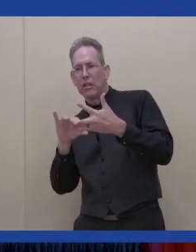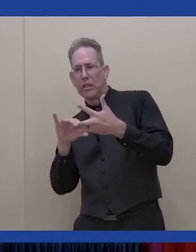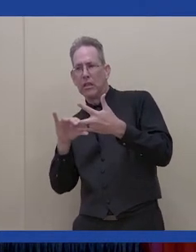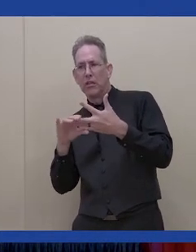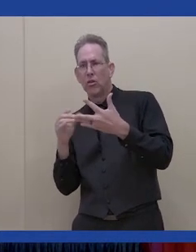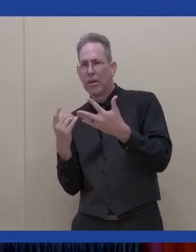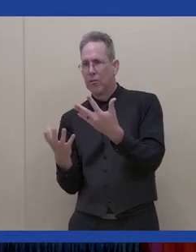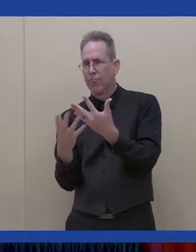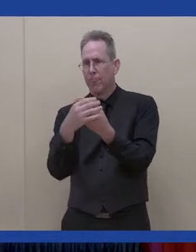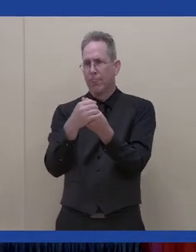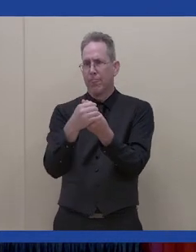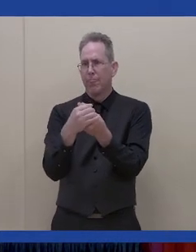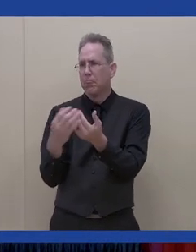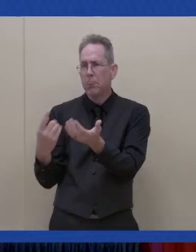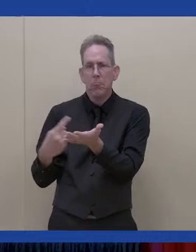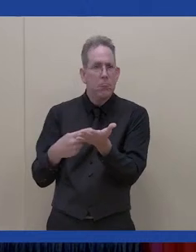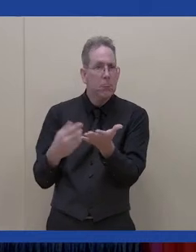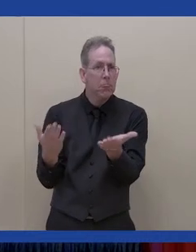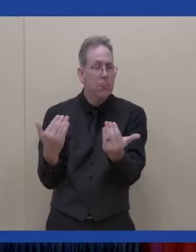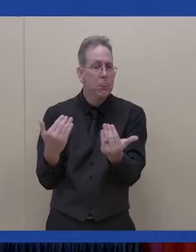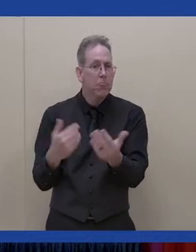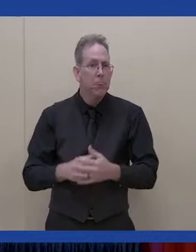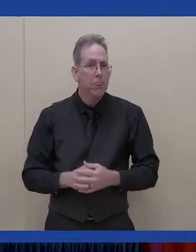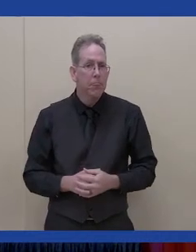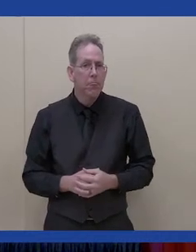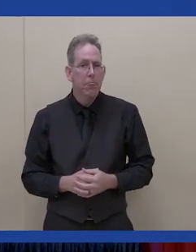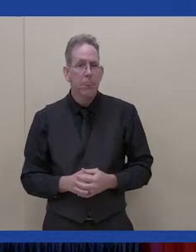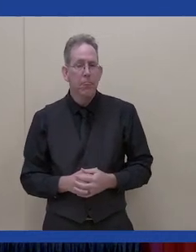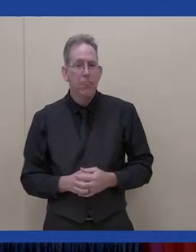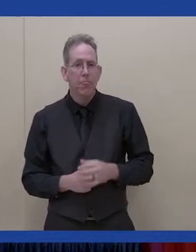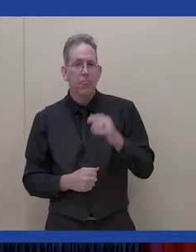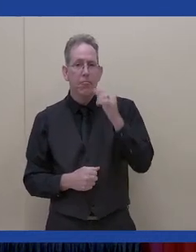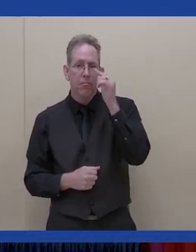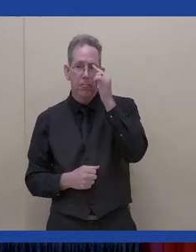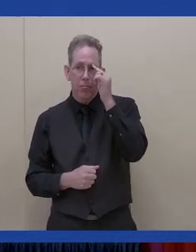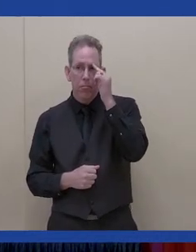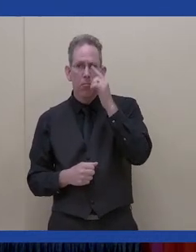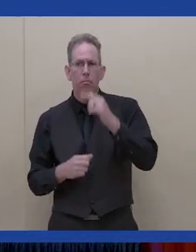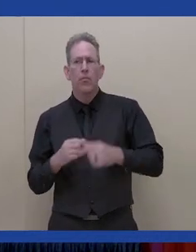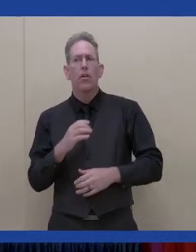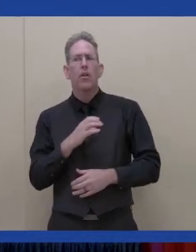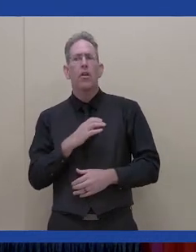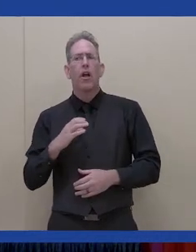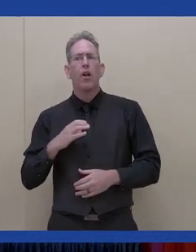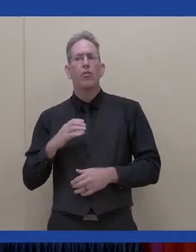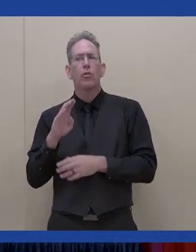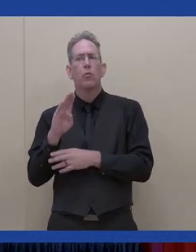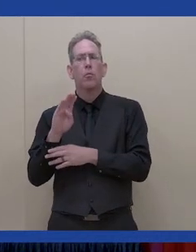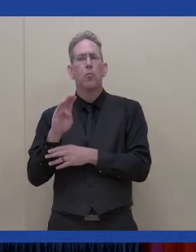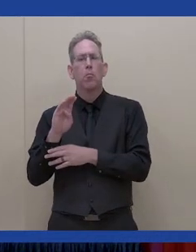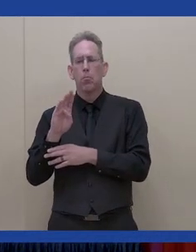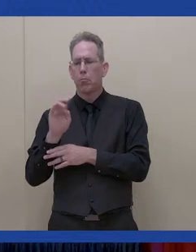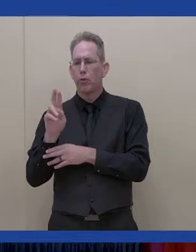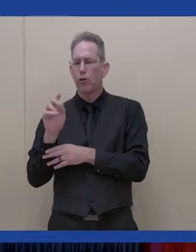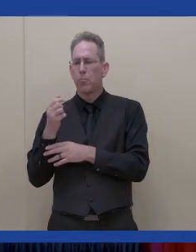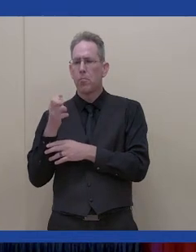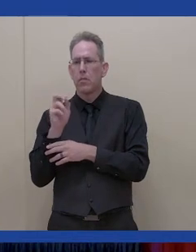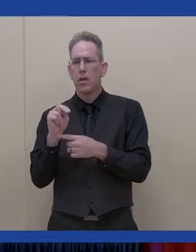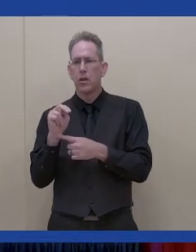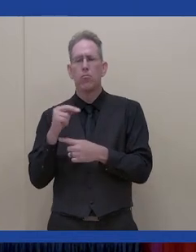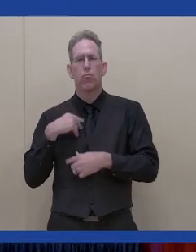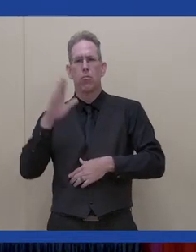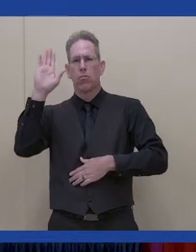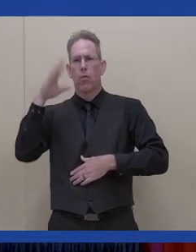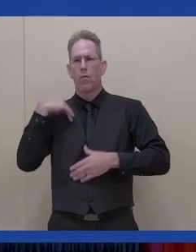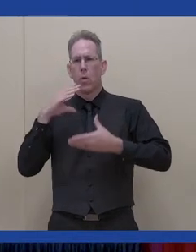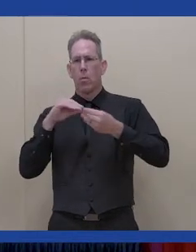or individual members of the Board of Finance. Councilor Bergman. President Travers. The first time I've